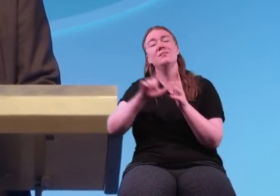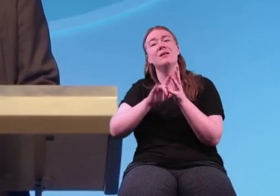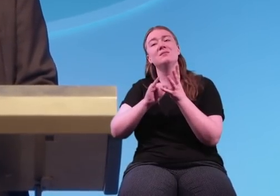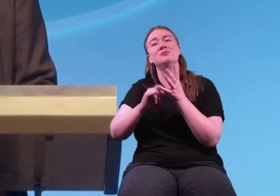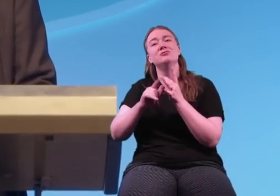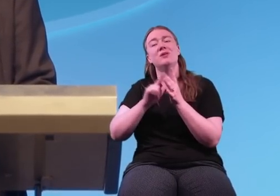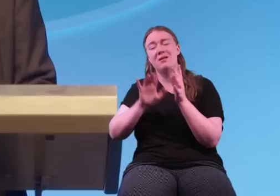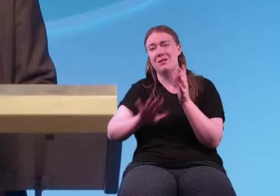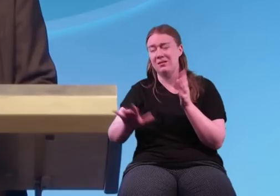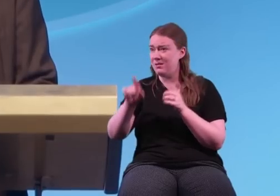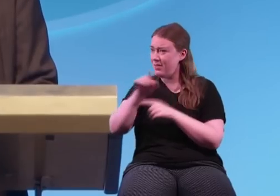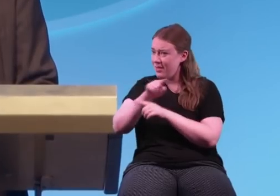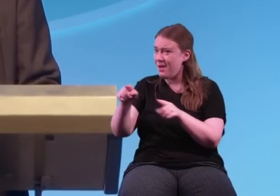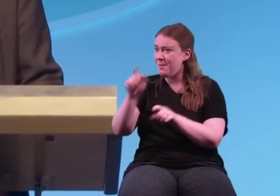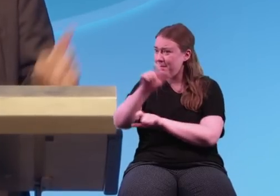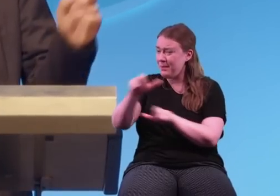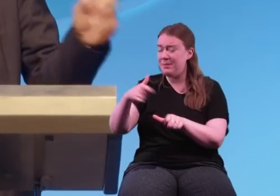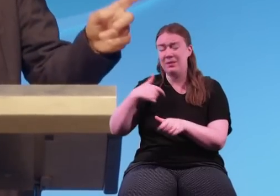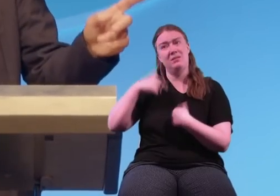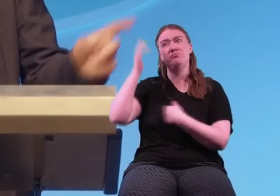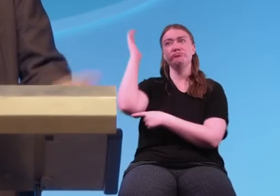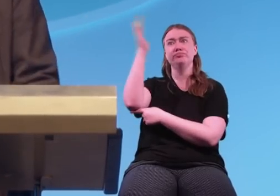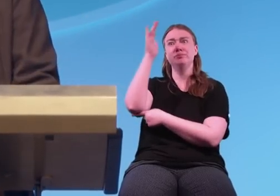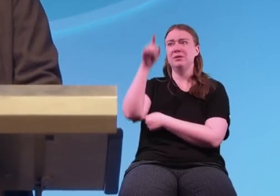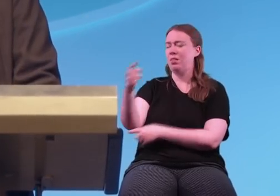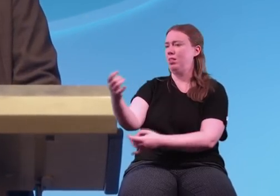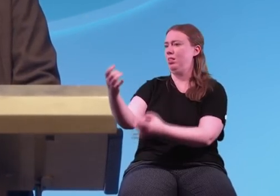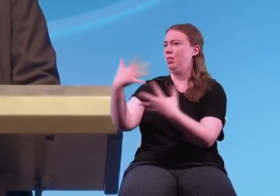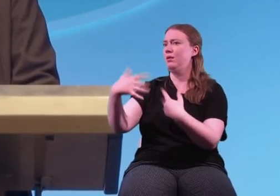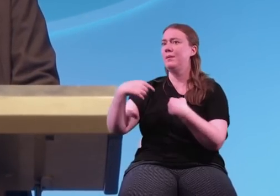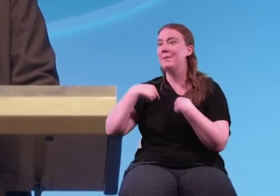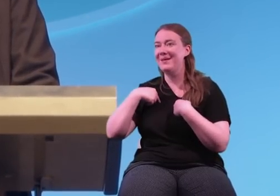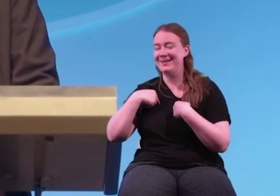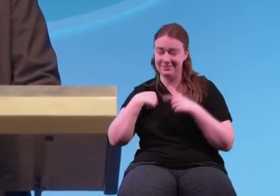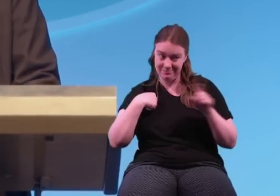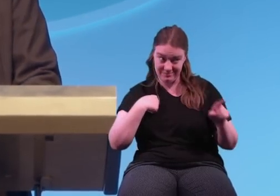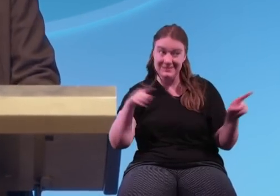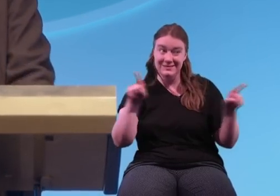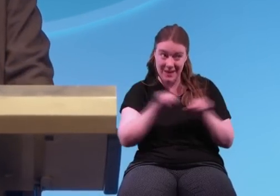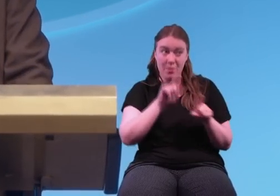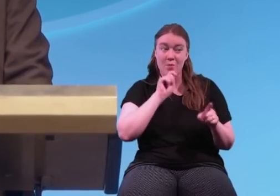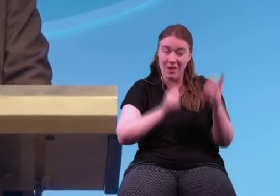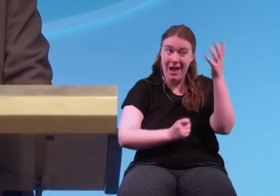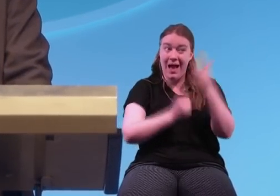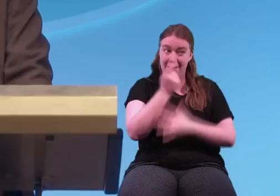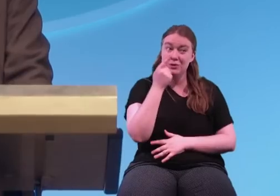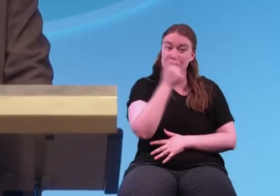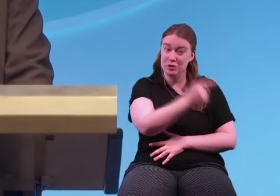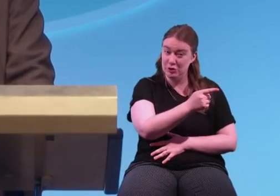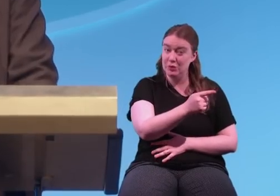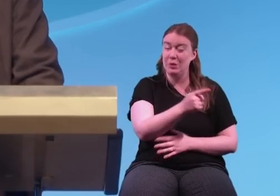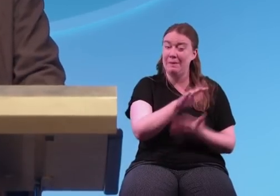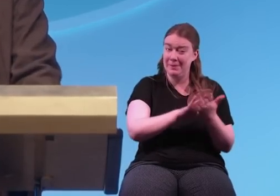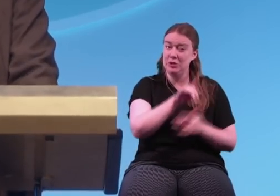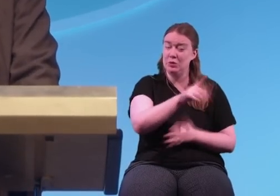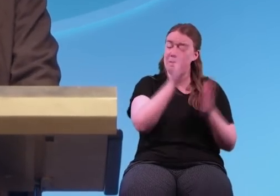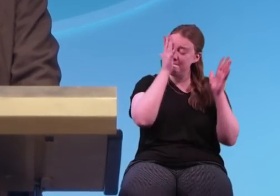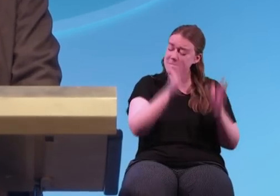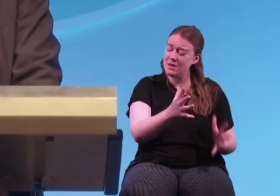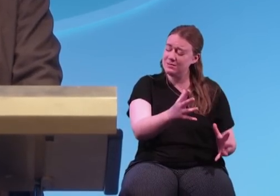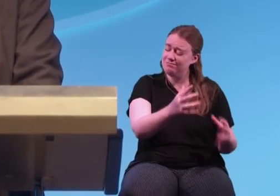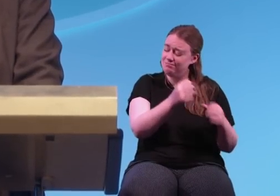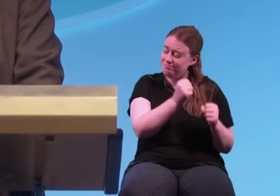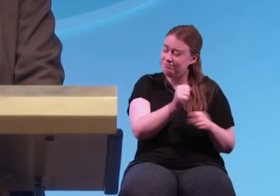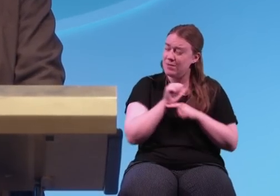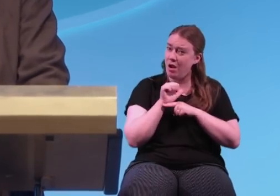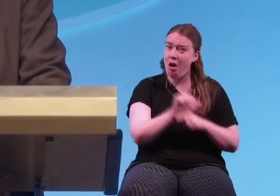They deserted me, and they're going to desert you. So guard it, Timothy, and guard your